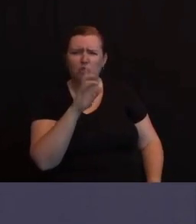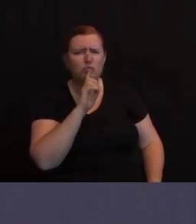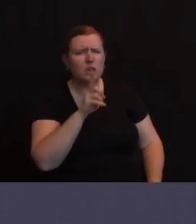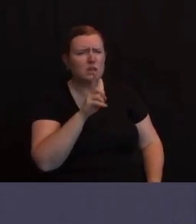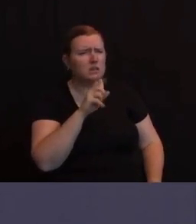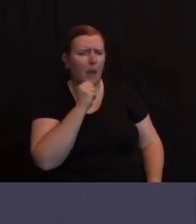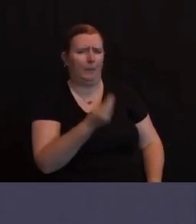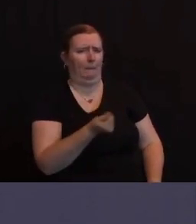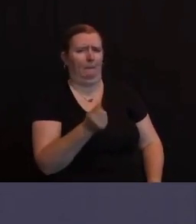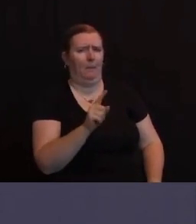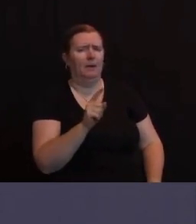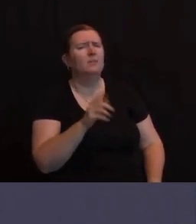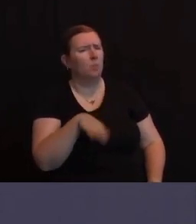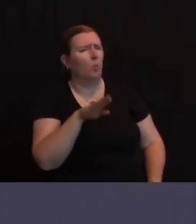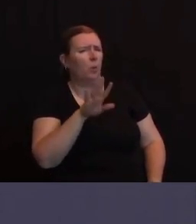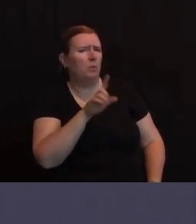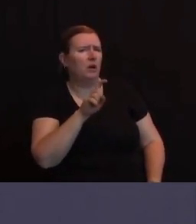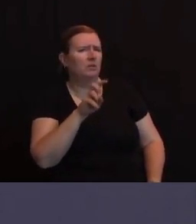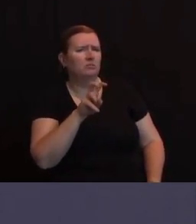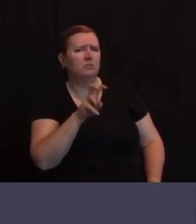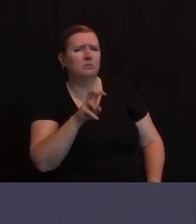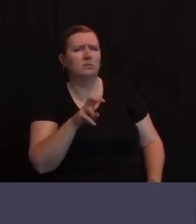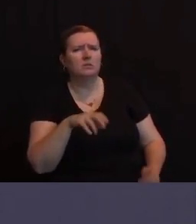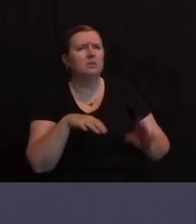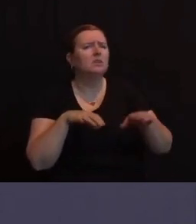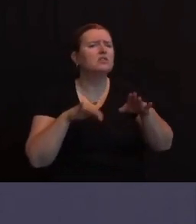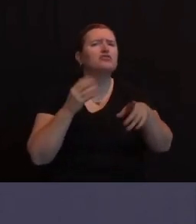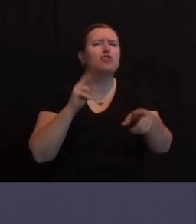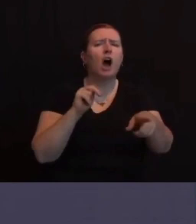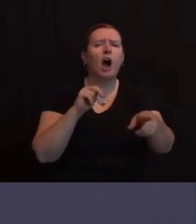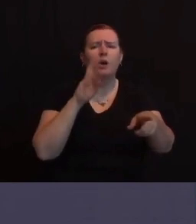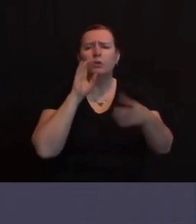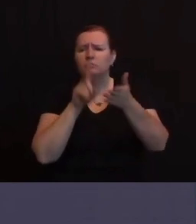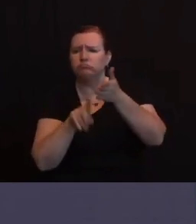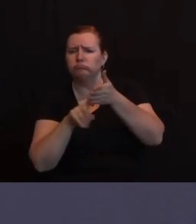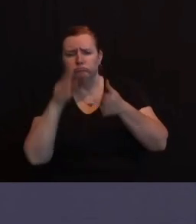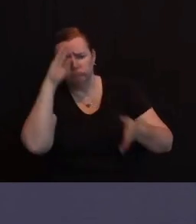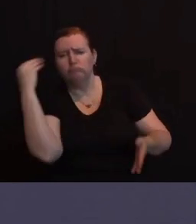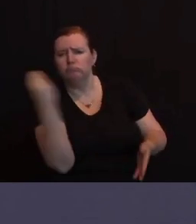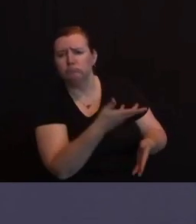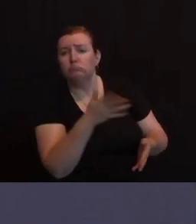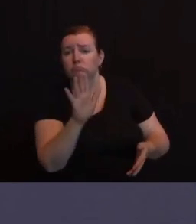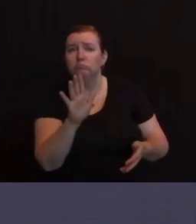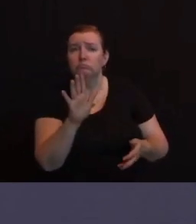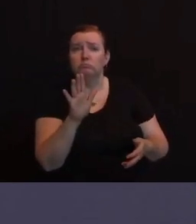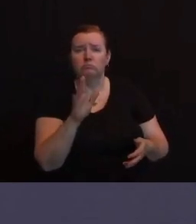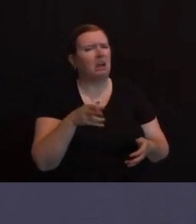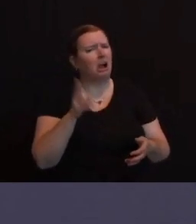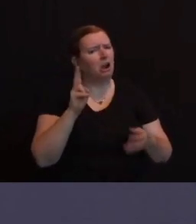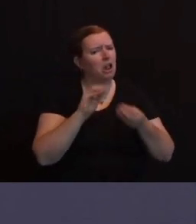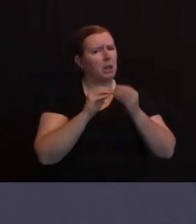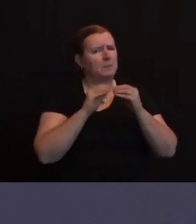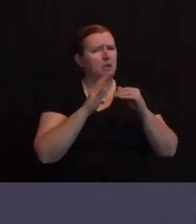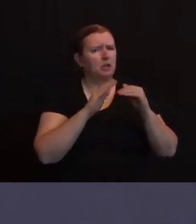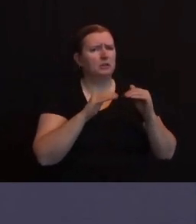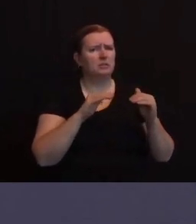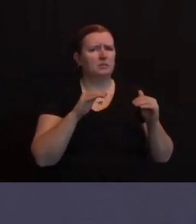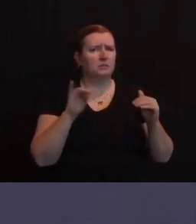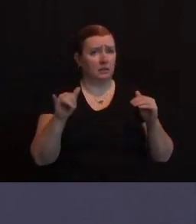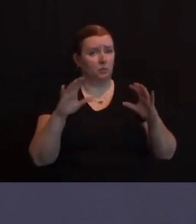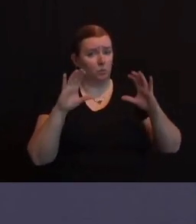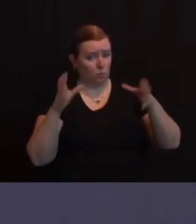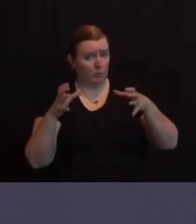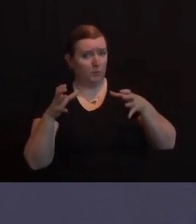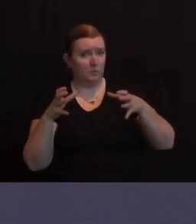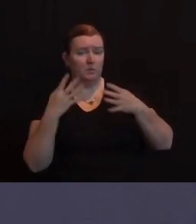I don't have it right in front of me. It's a significant amount. It's been a vulnerable community. We talked about it a